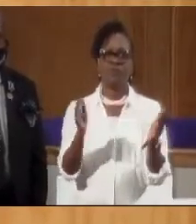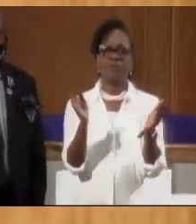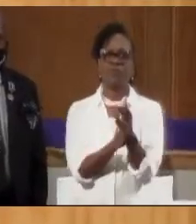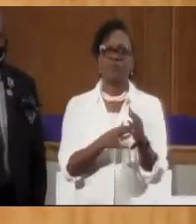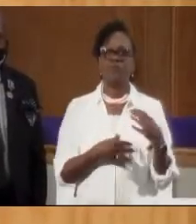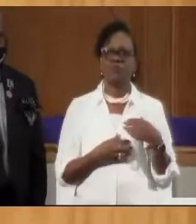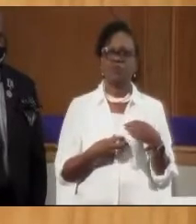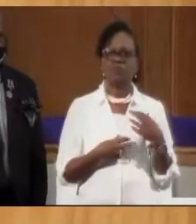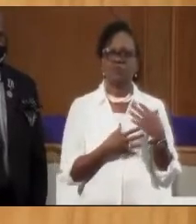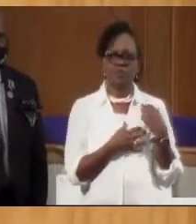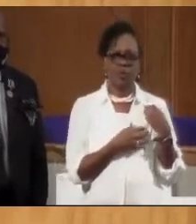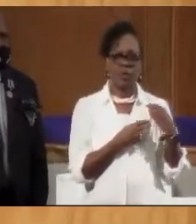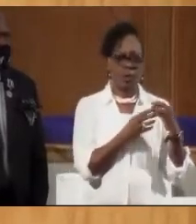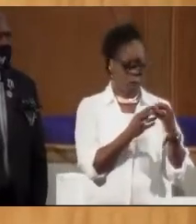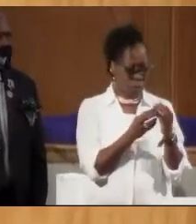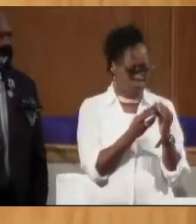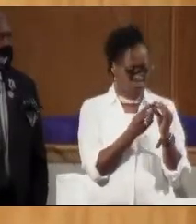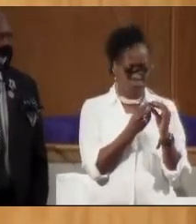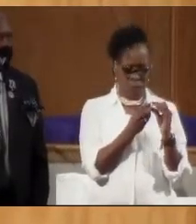Yeah.